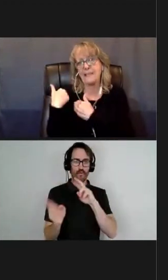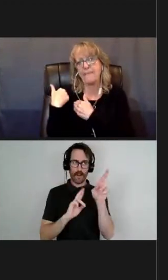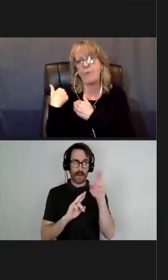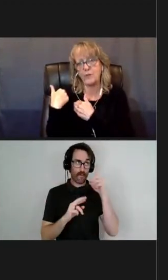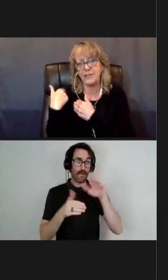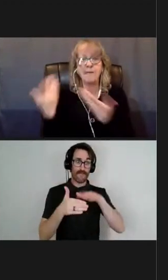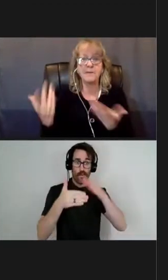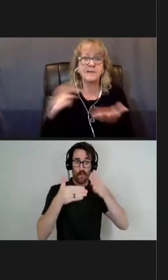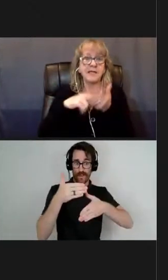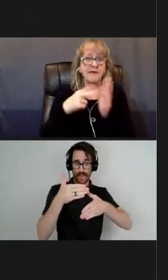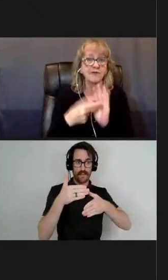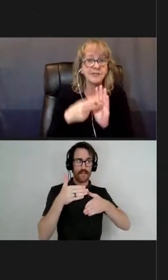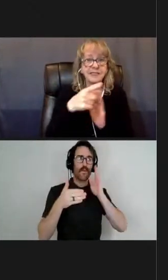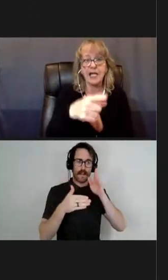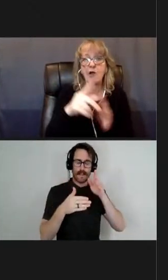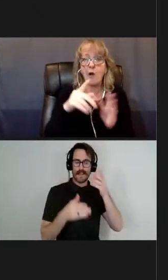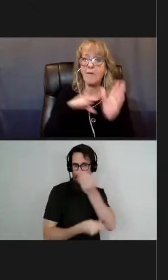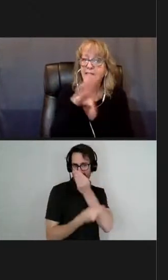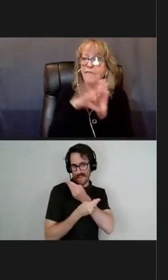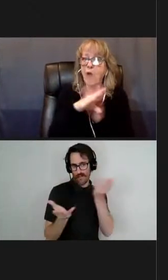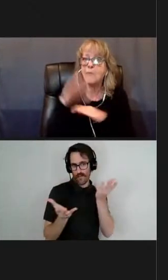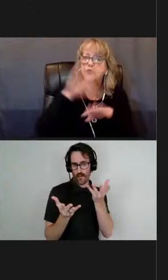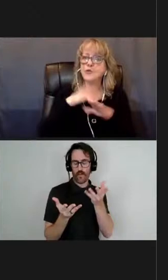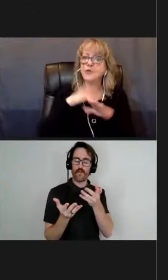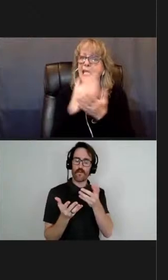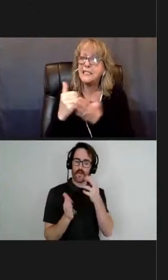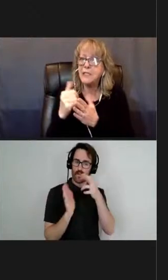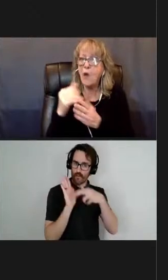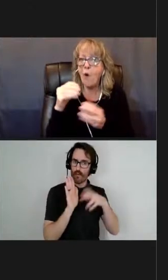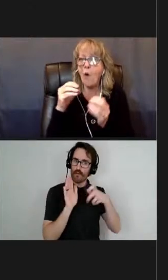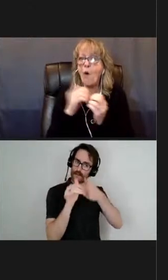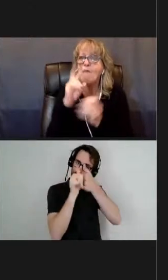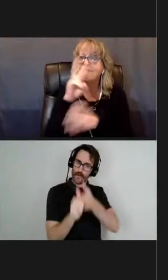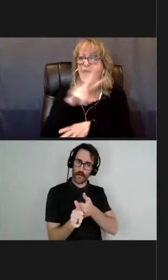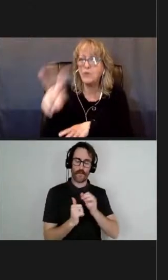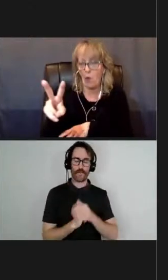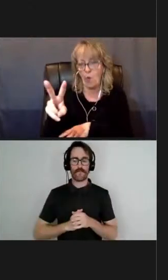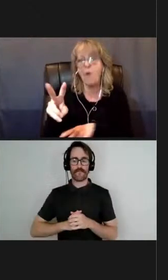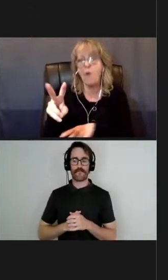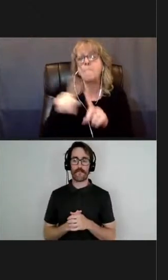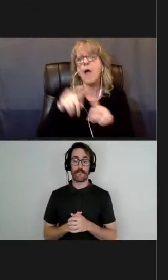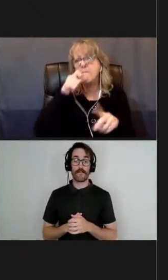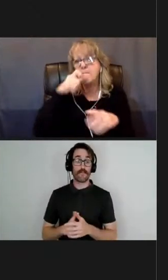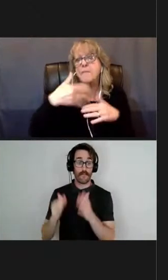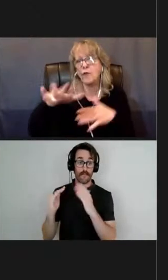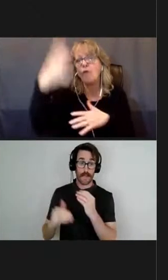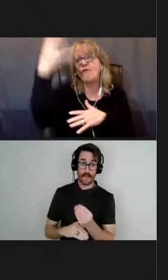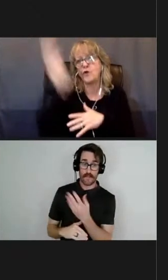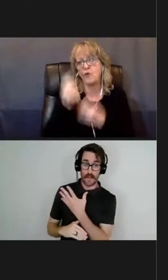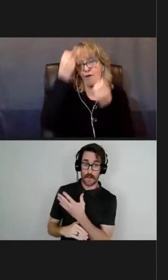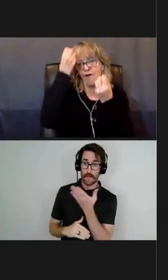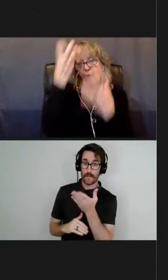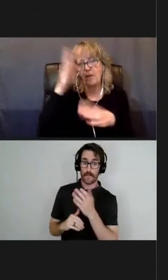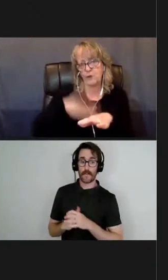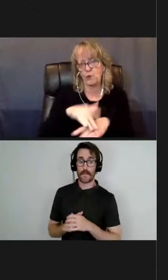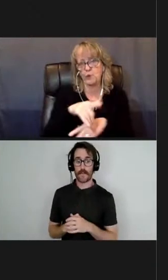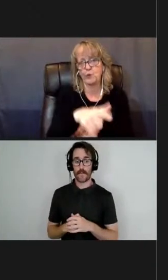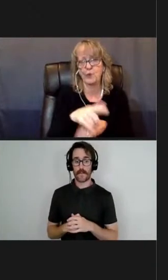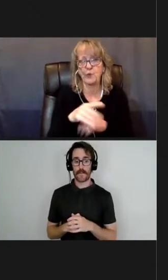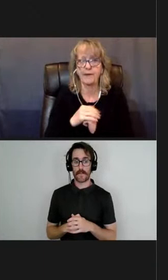and there'll be communication forthcoming as soon as that's ready. If I could have the next slide, please.